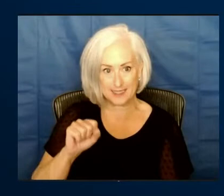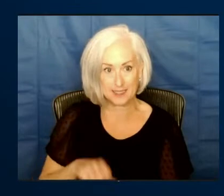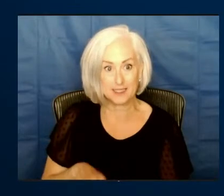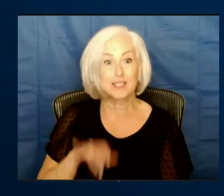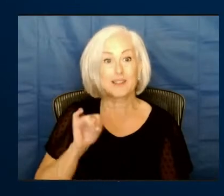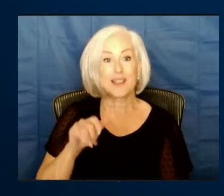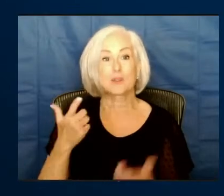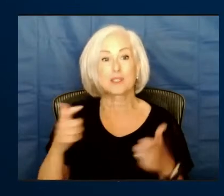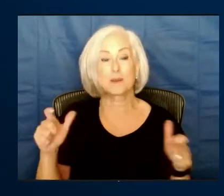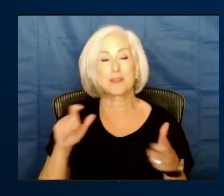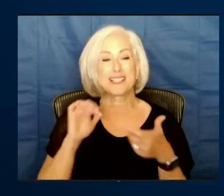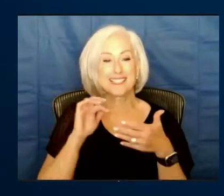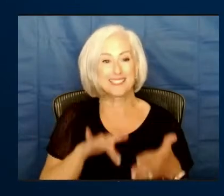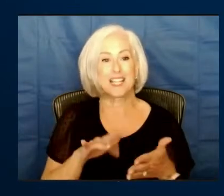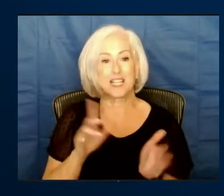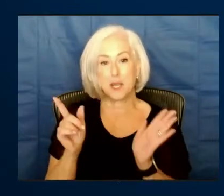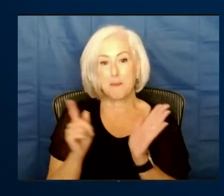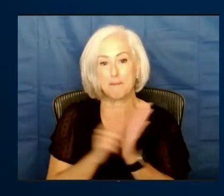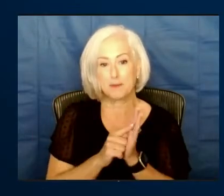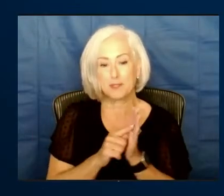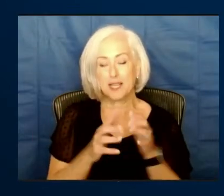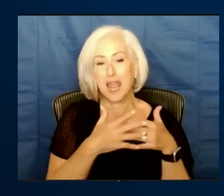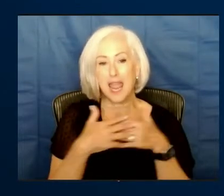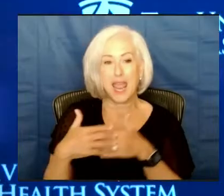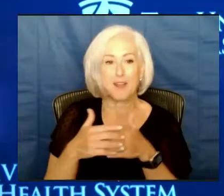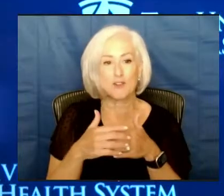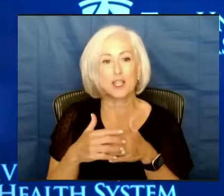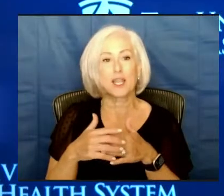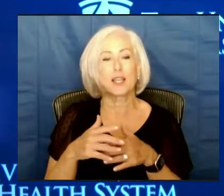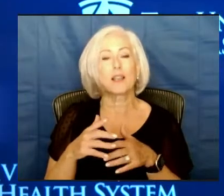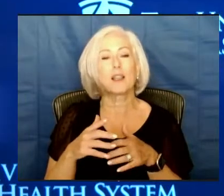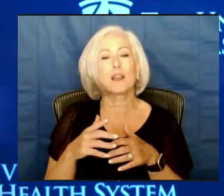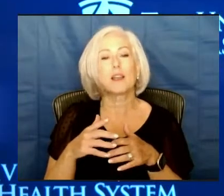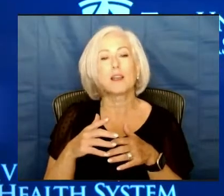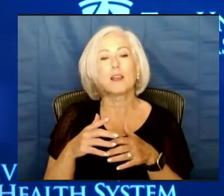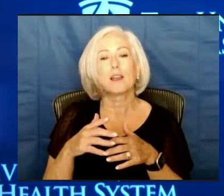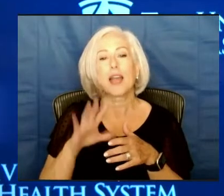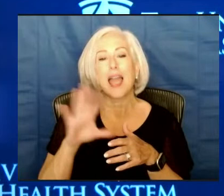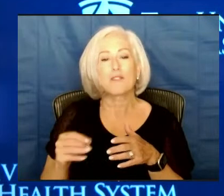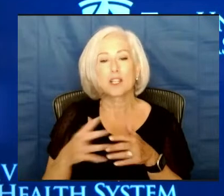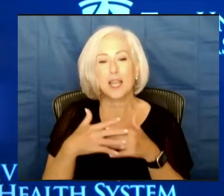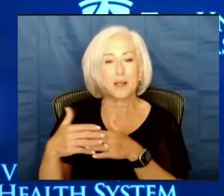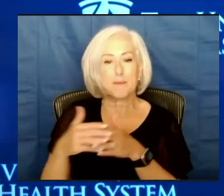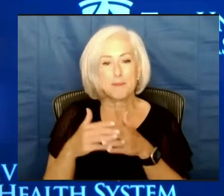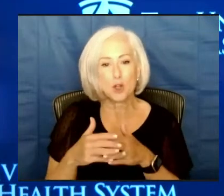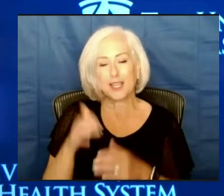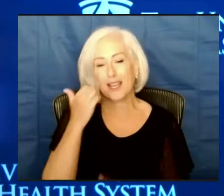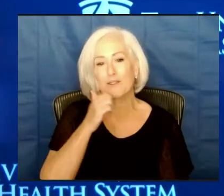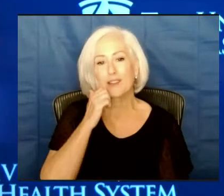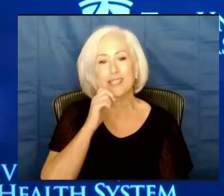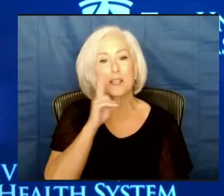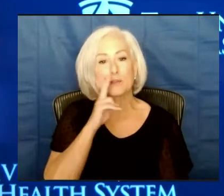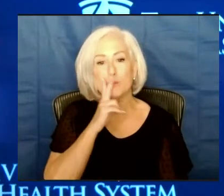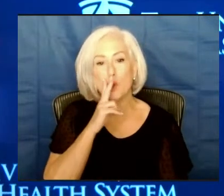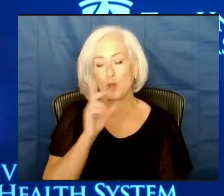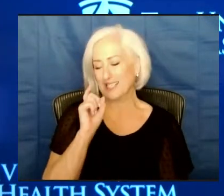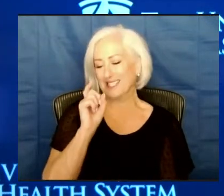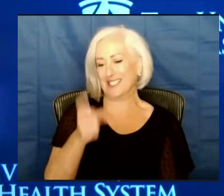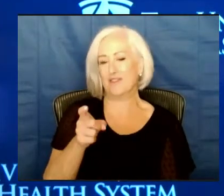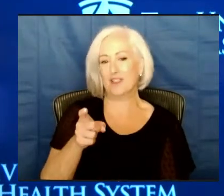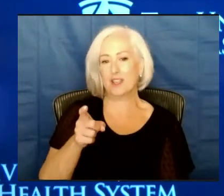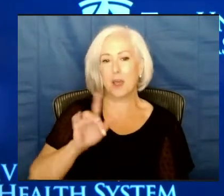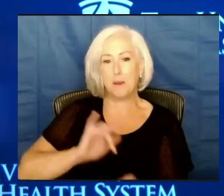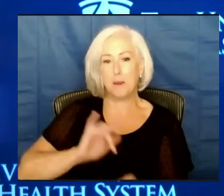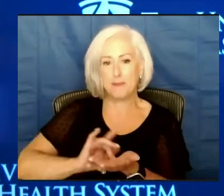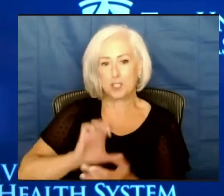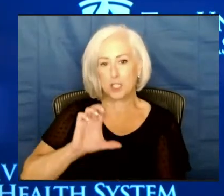JAMA. African Americans, daily smokers, who were given this drug, Chantix, while